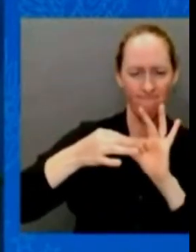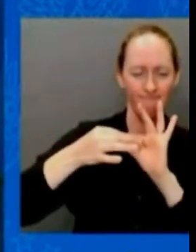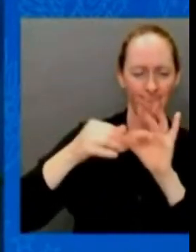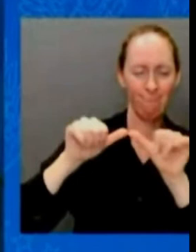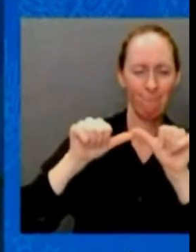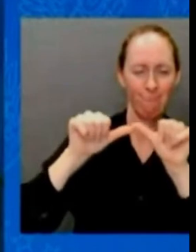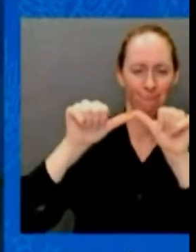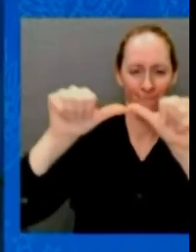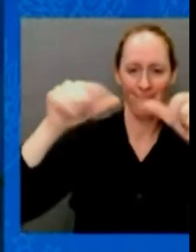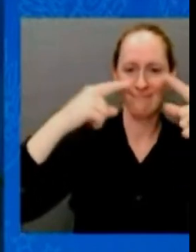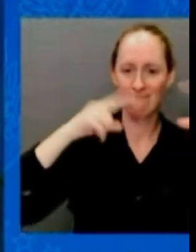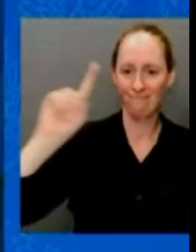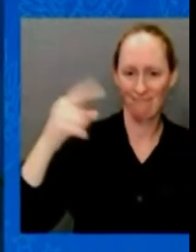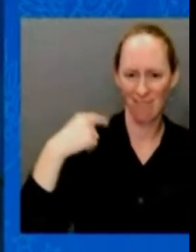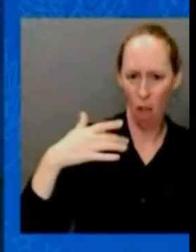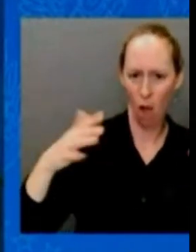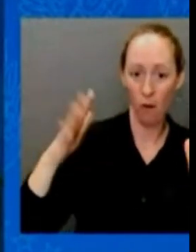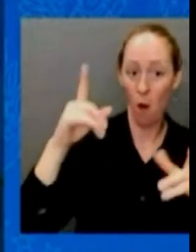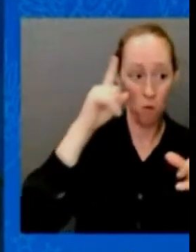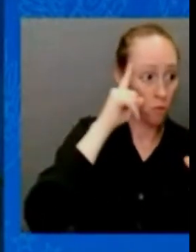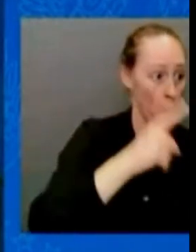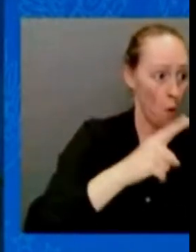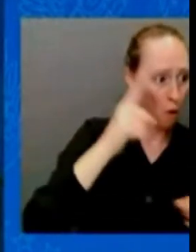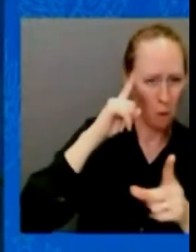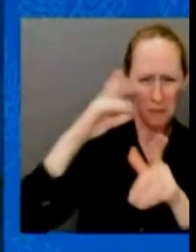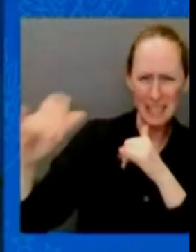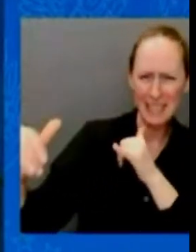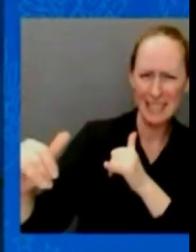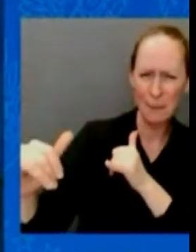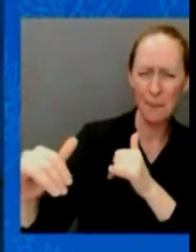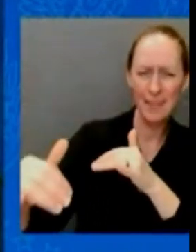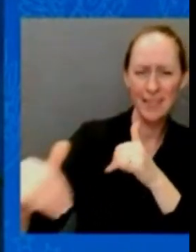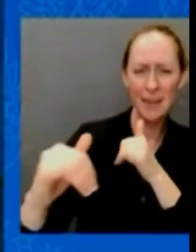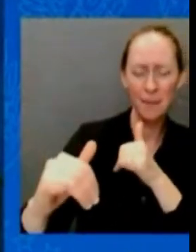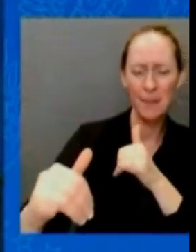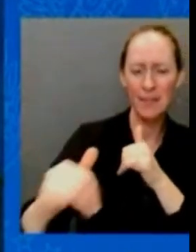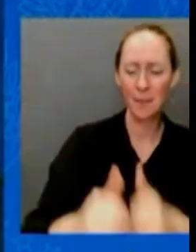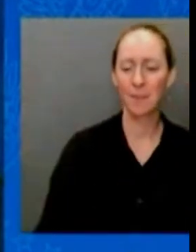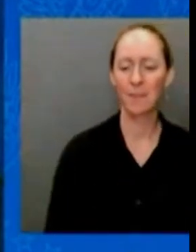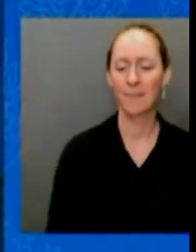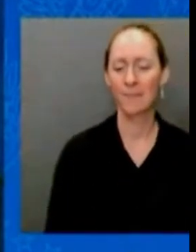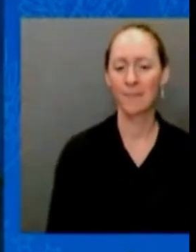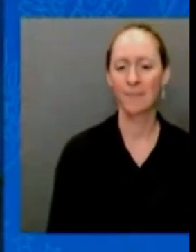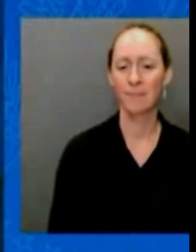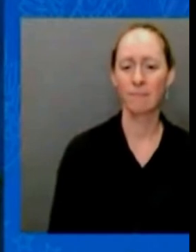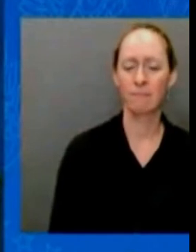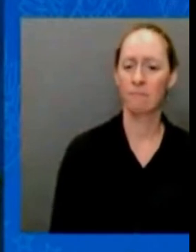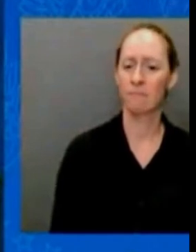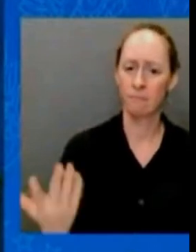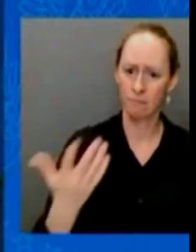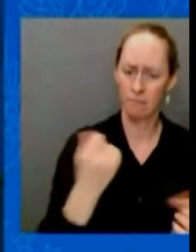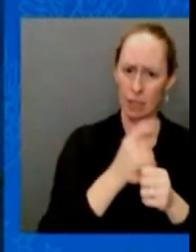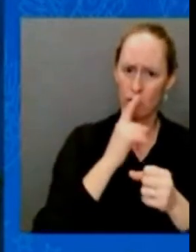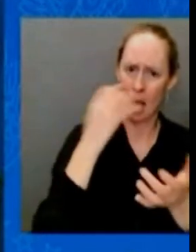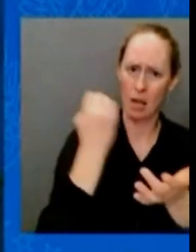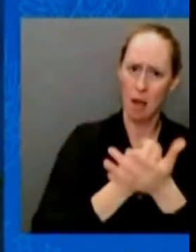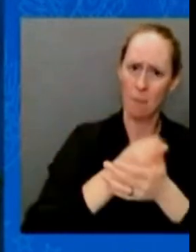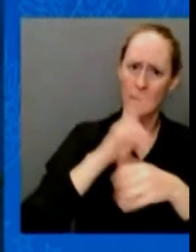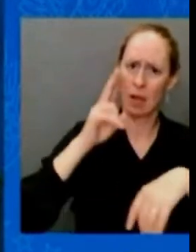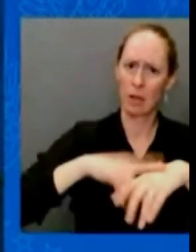Goal one, meeting the economic and national security needs of the US. Goal